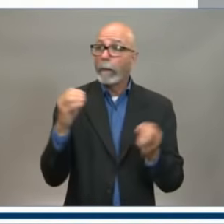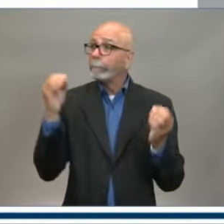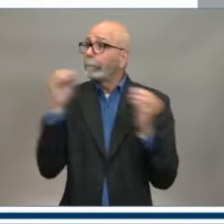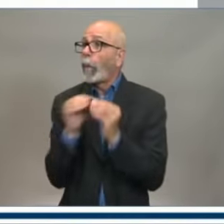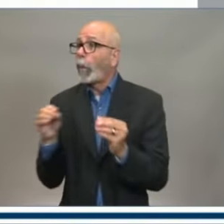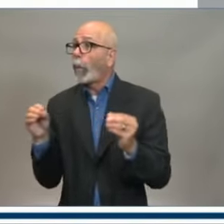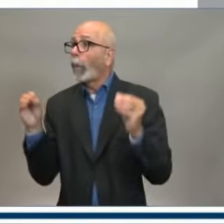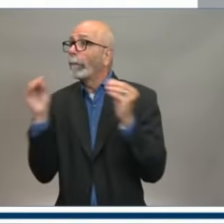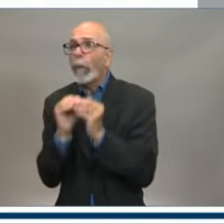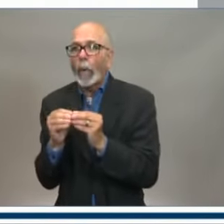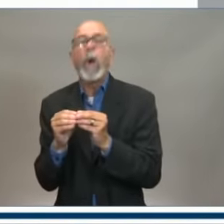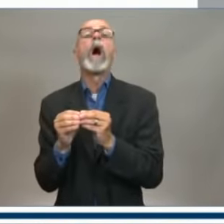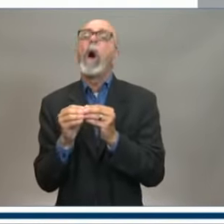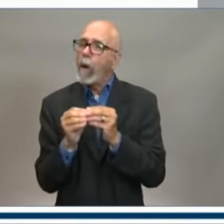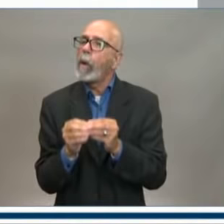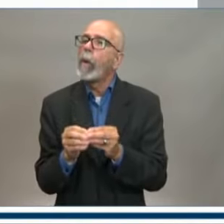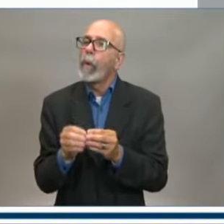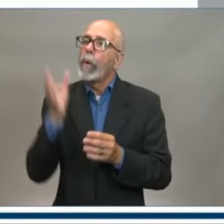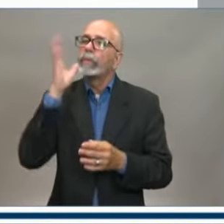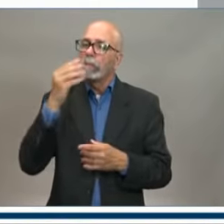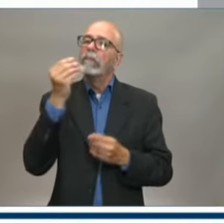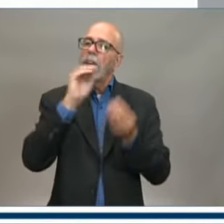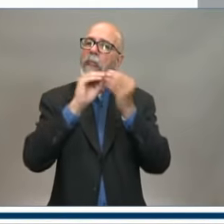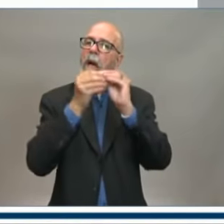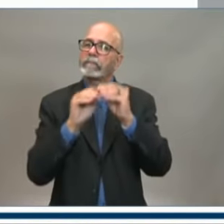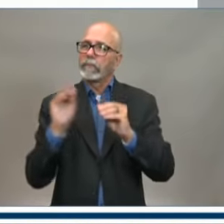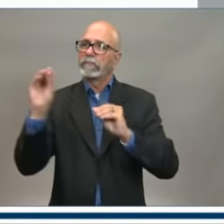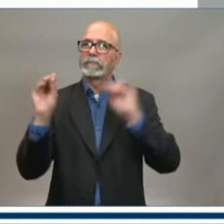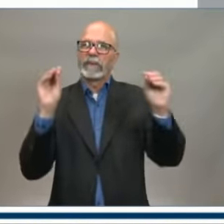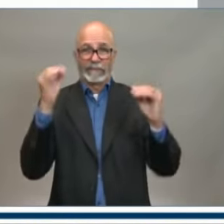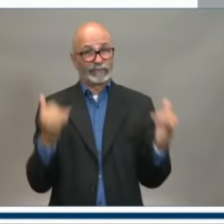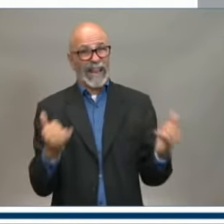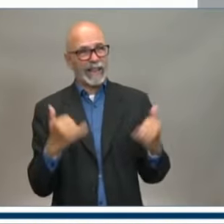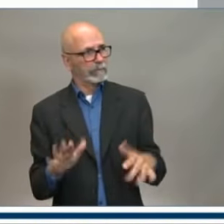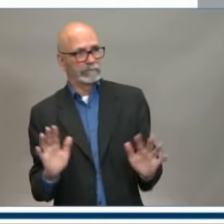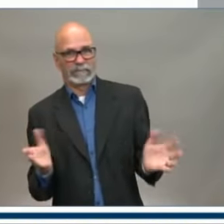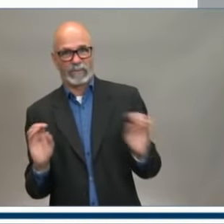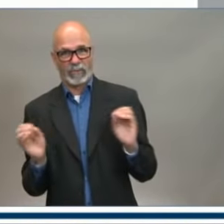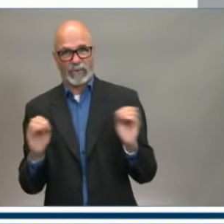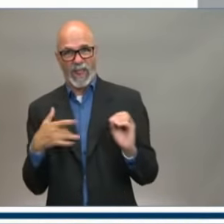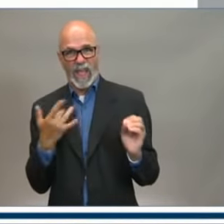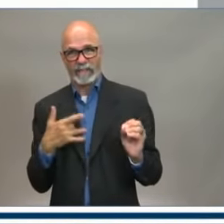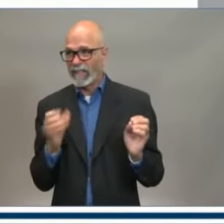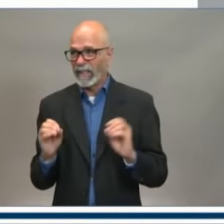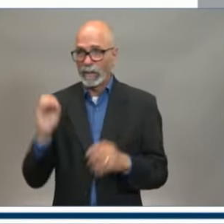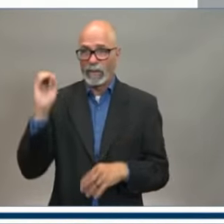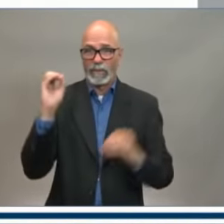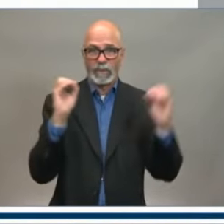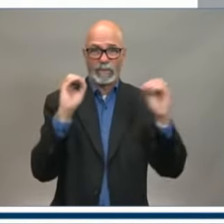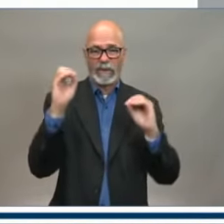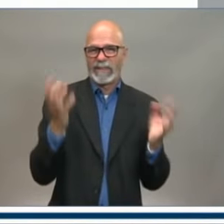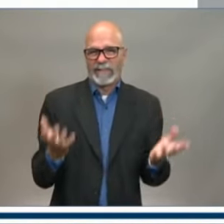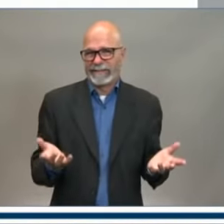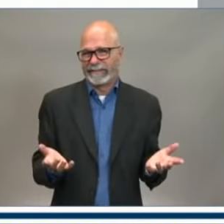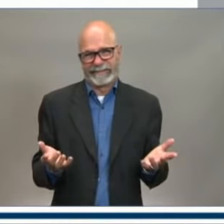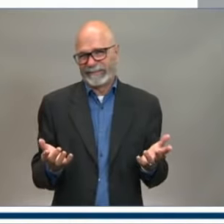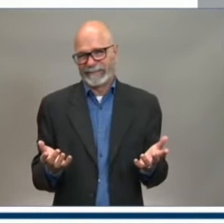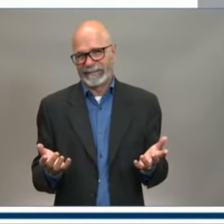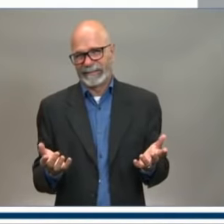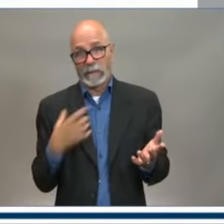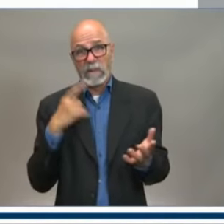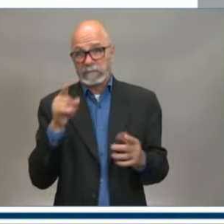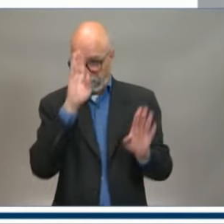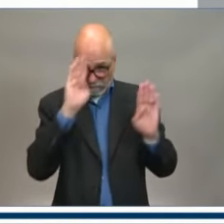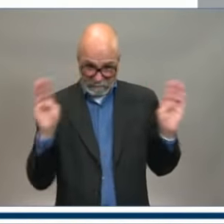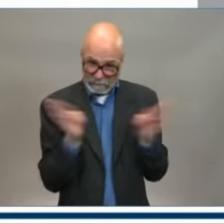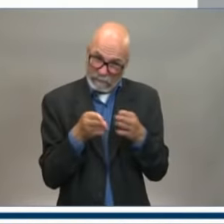that. But at this point in time, we really felt that in terms of all the things we need to do, putting more energy and effort into